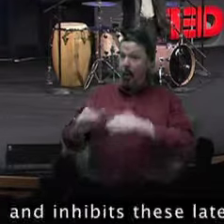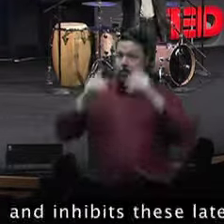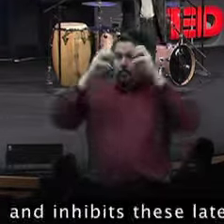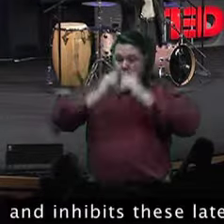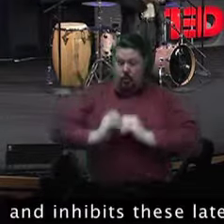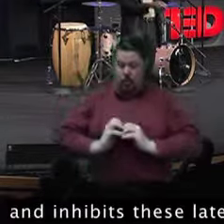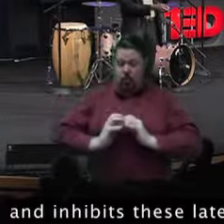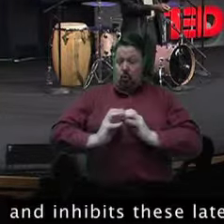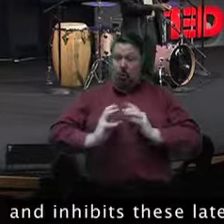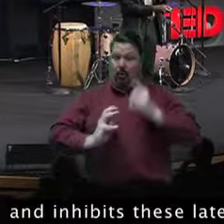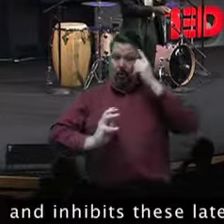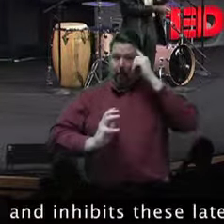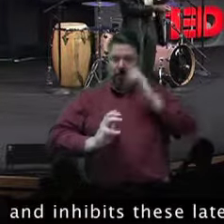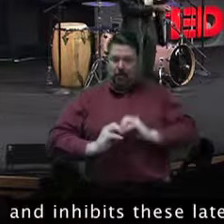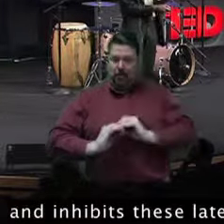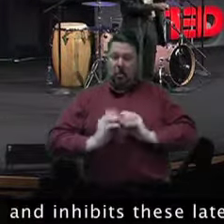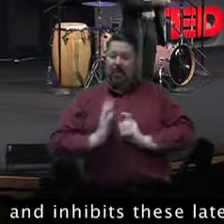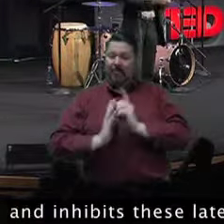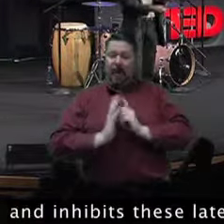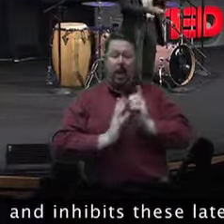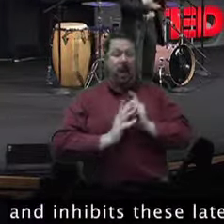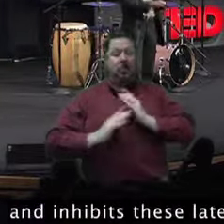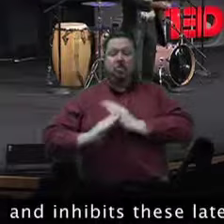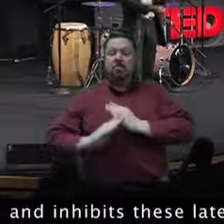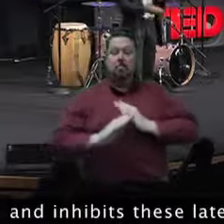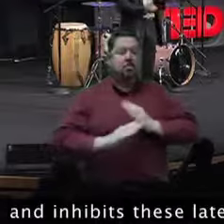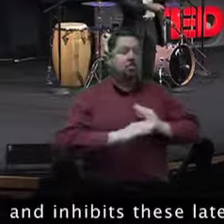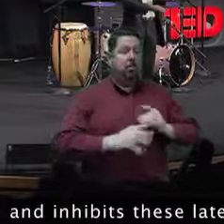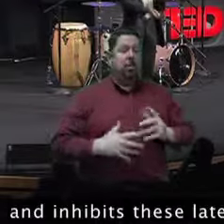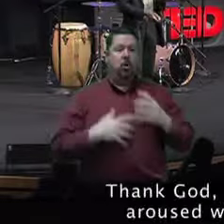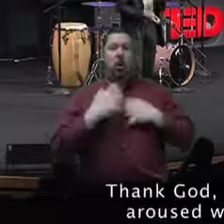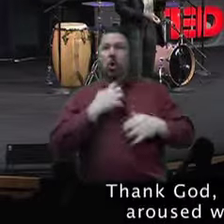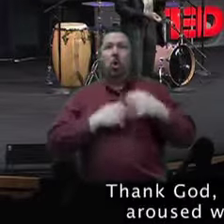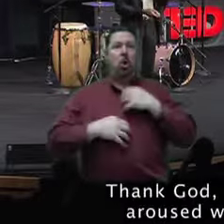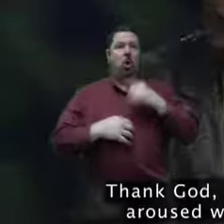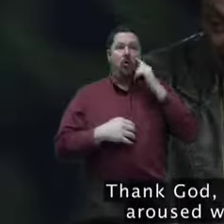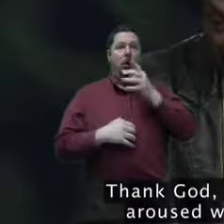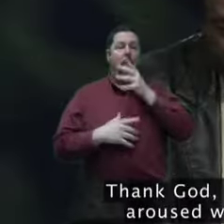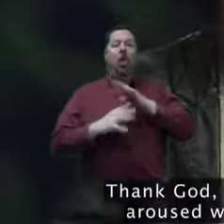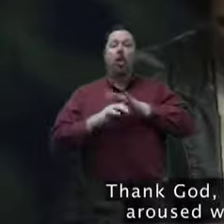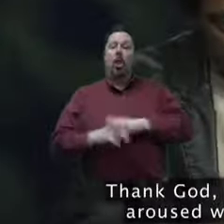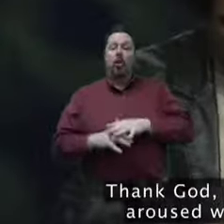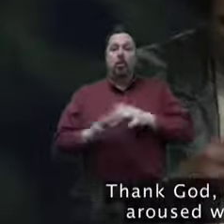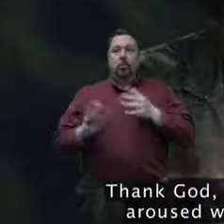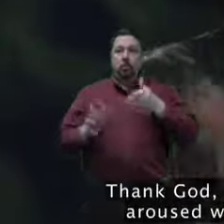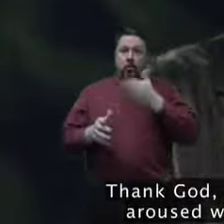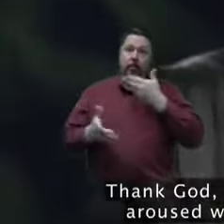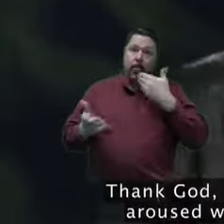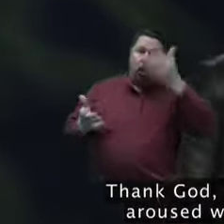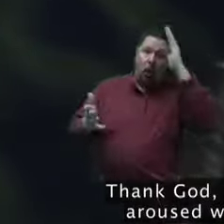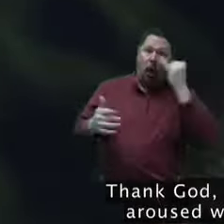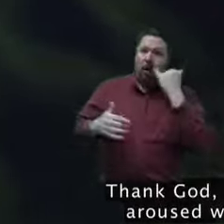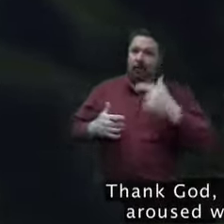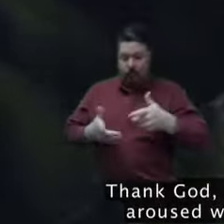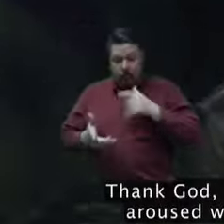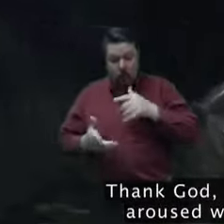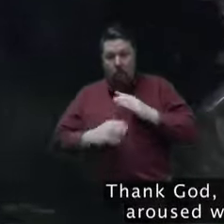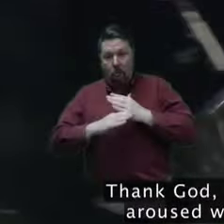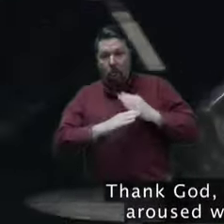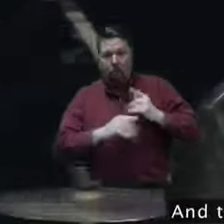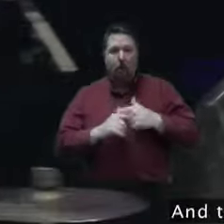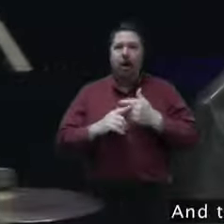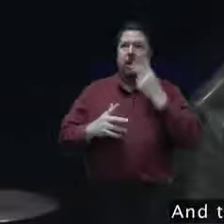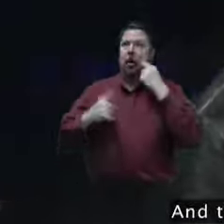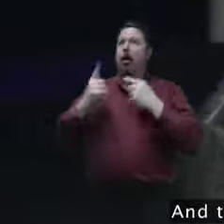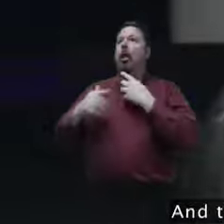the cortex develops and inhibits these latent sexual urges towards your mother. Thank God, otherwise we'd all be sexually aroused when you saw your